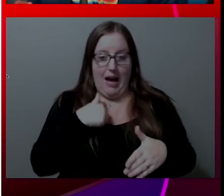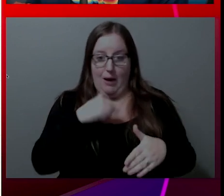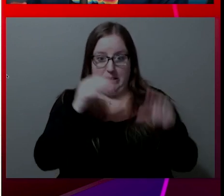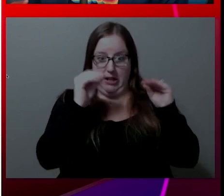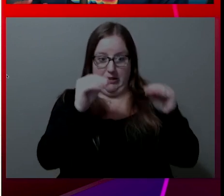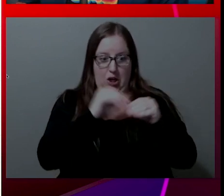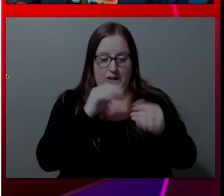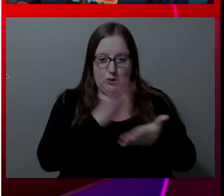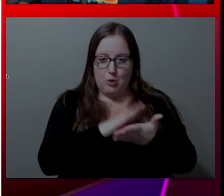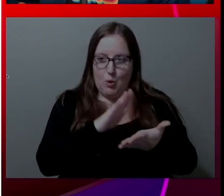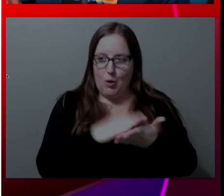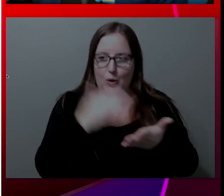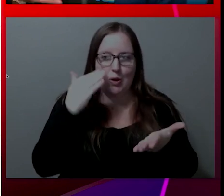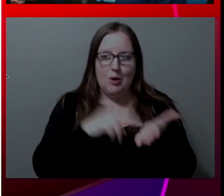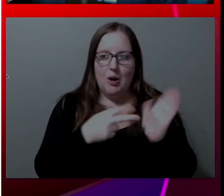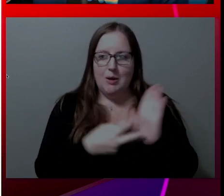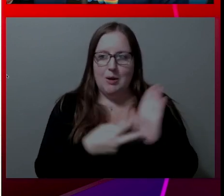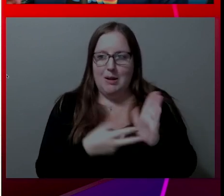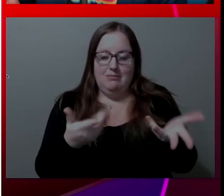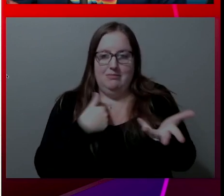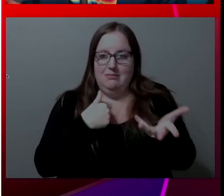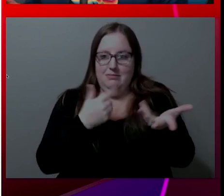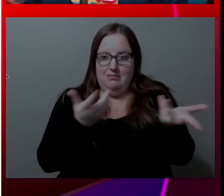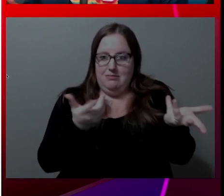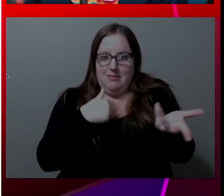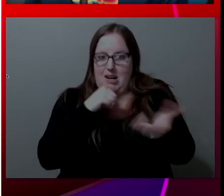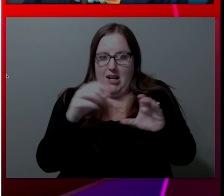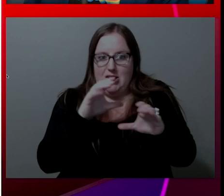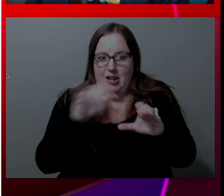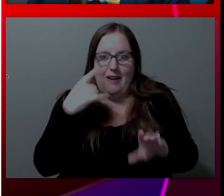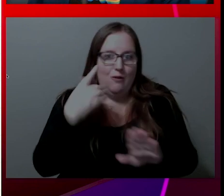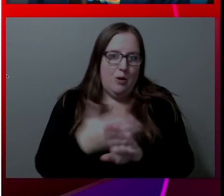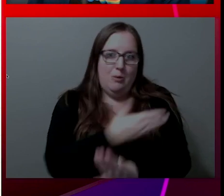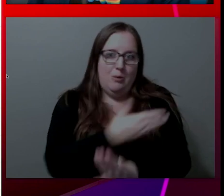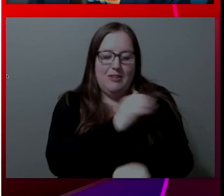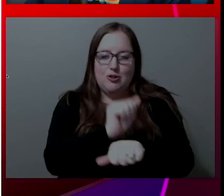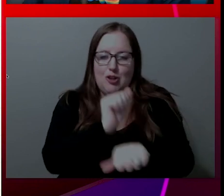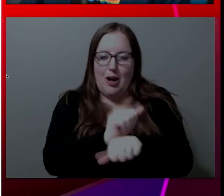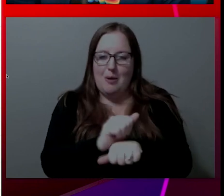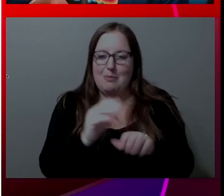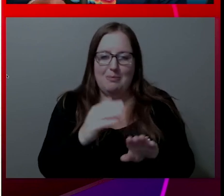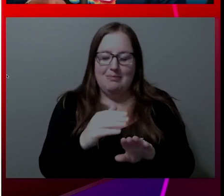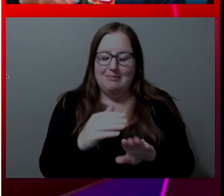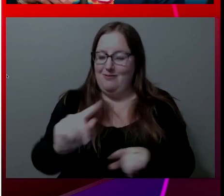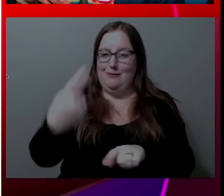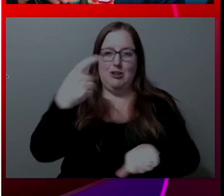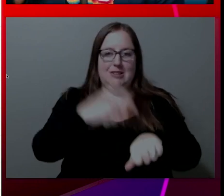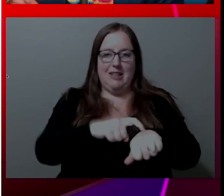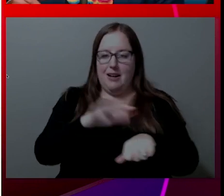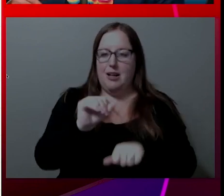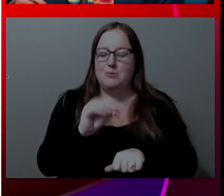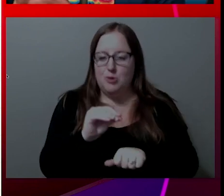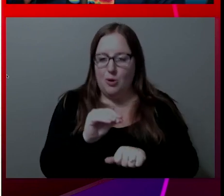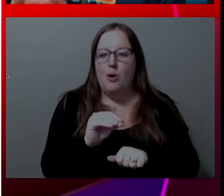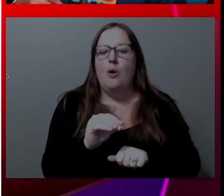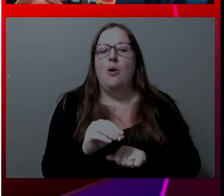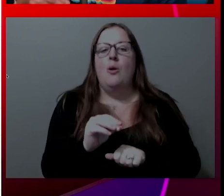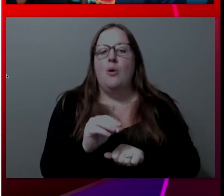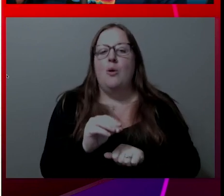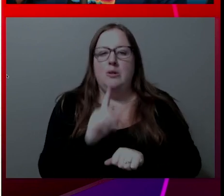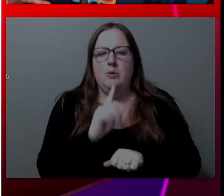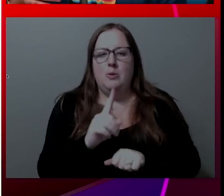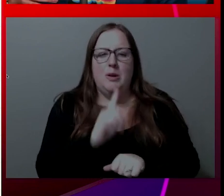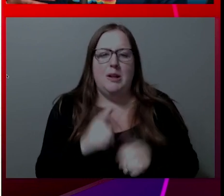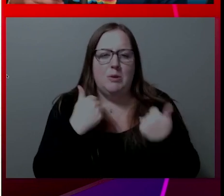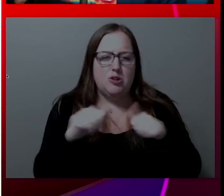something that, I'd done ever at any other previous job I've had. And so we were quickly trying to figure out how